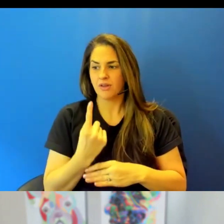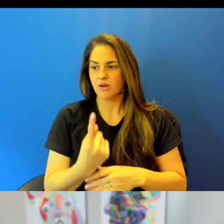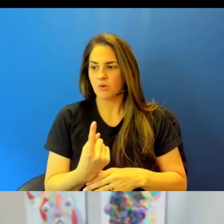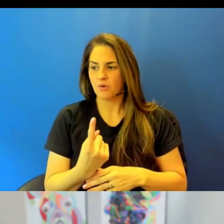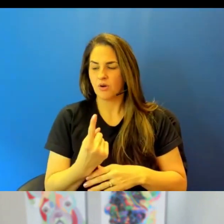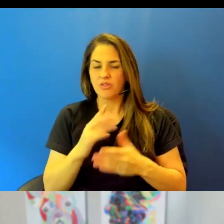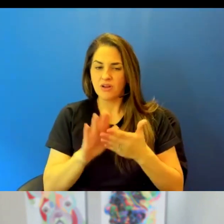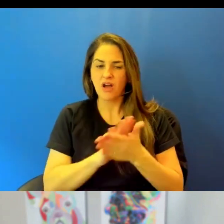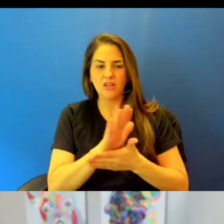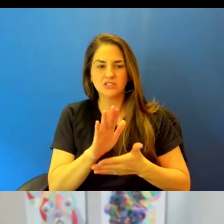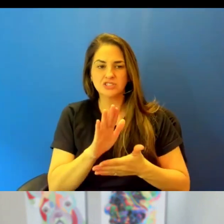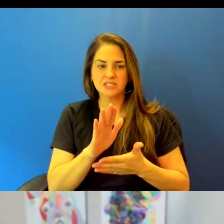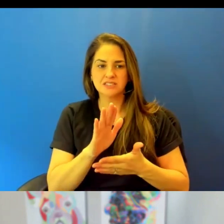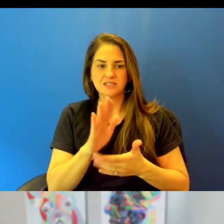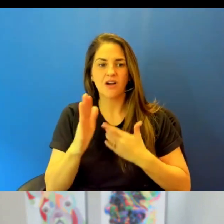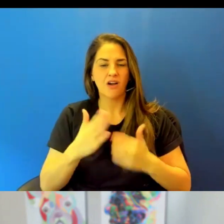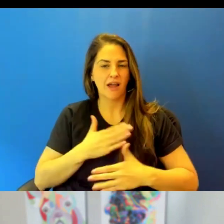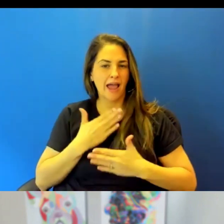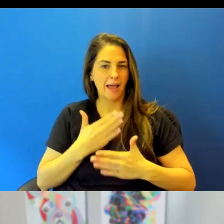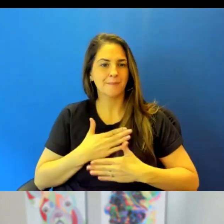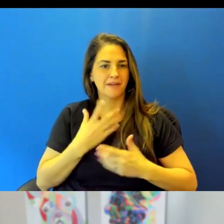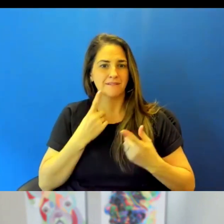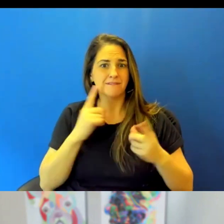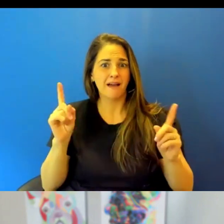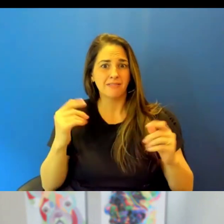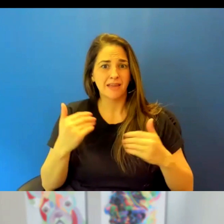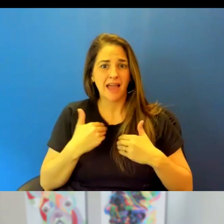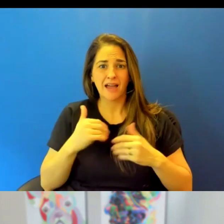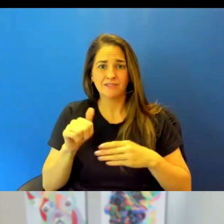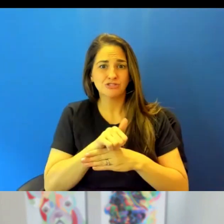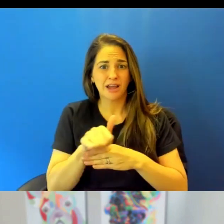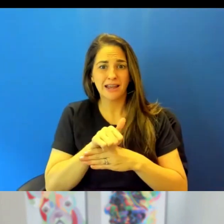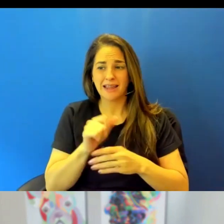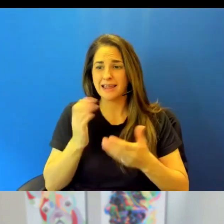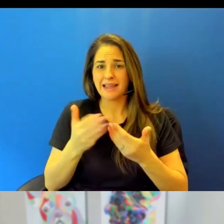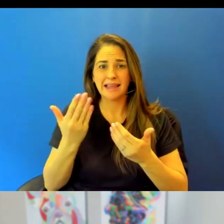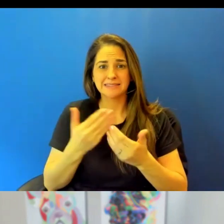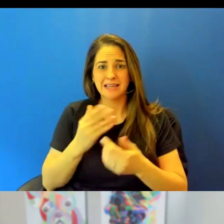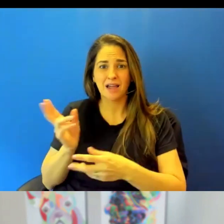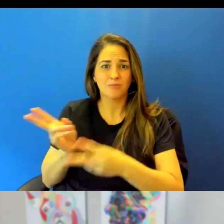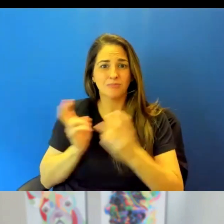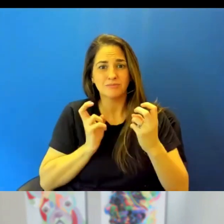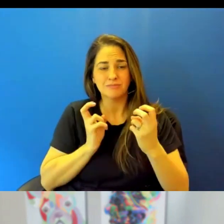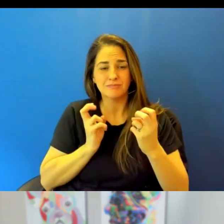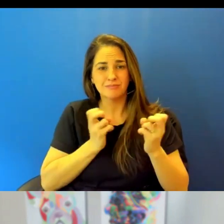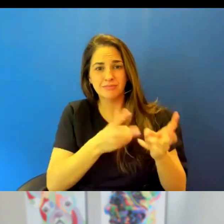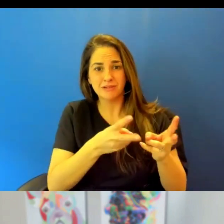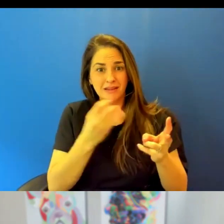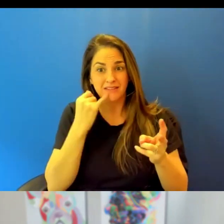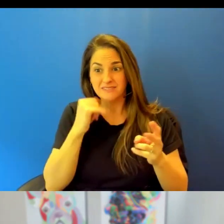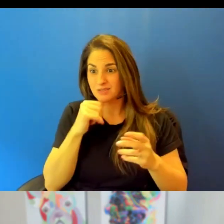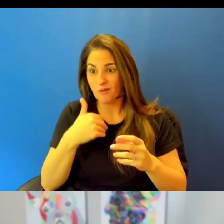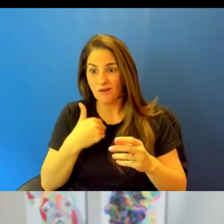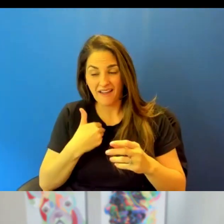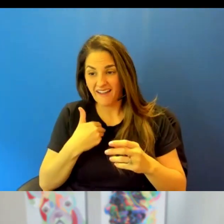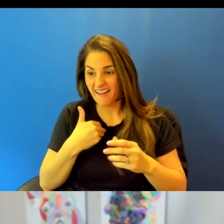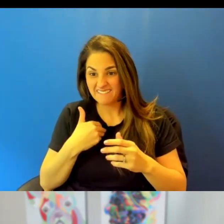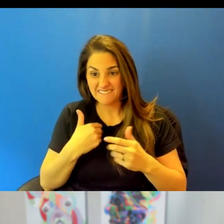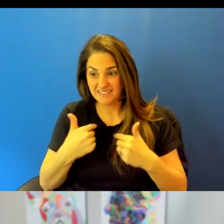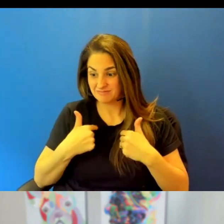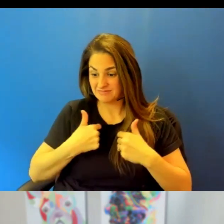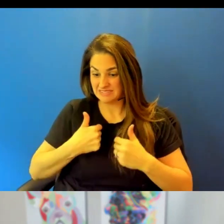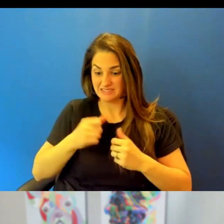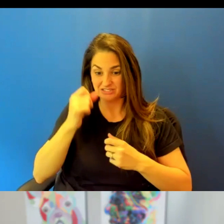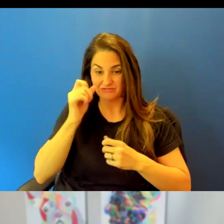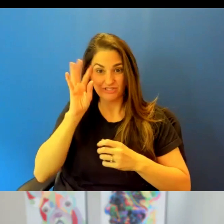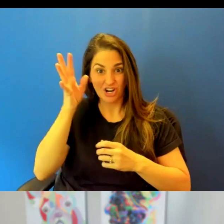are happy that there's training they can grab and use if they don't have the bandwidth to necessarily